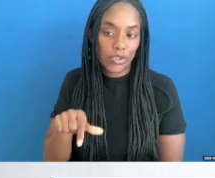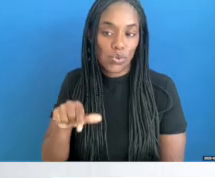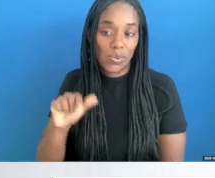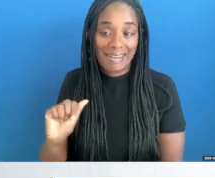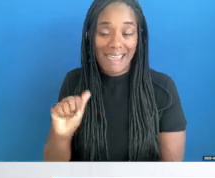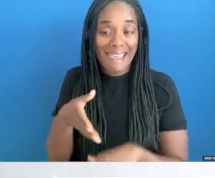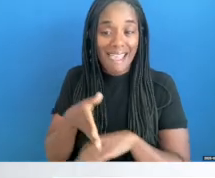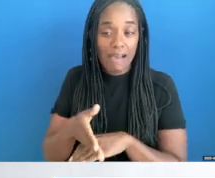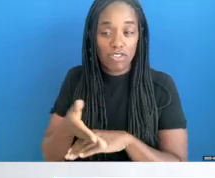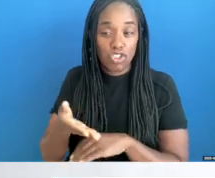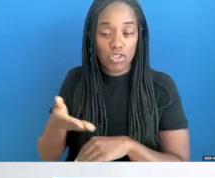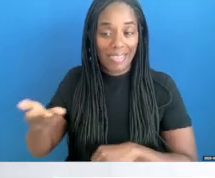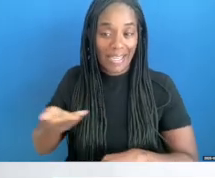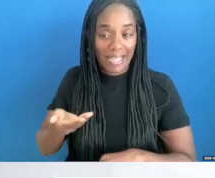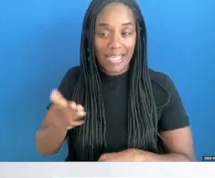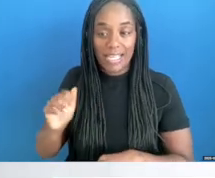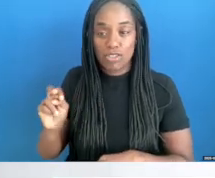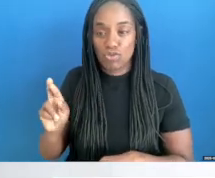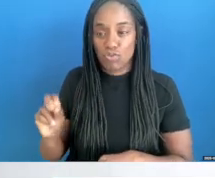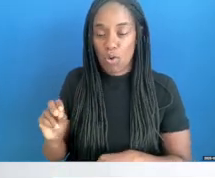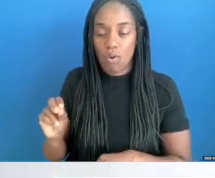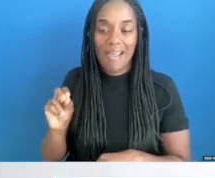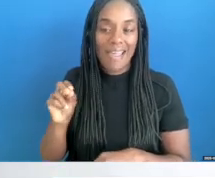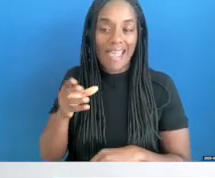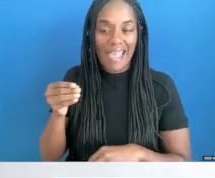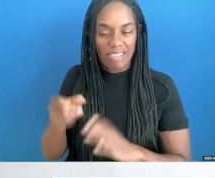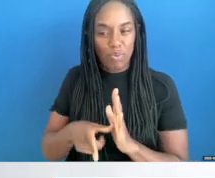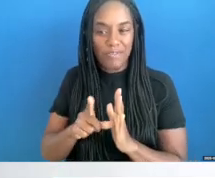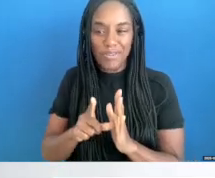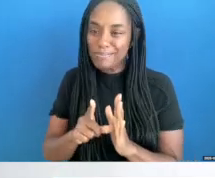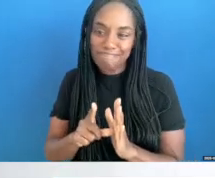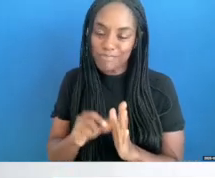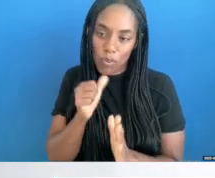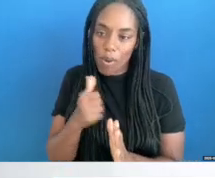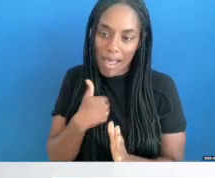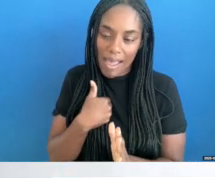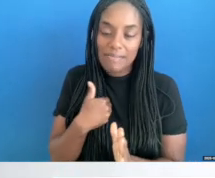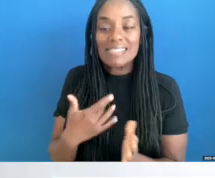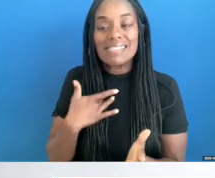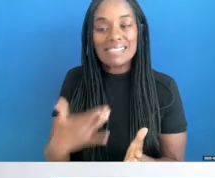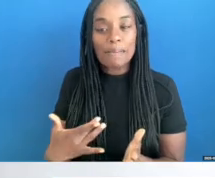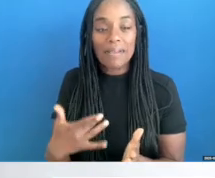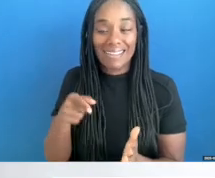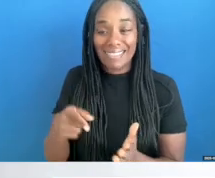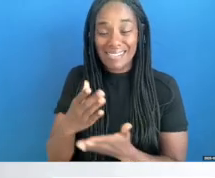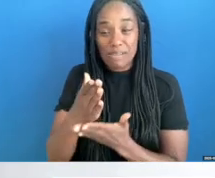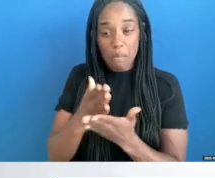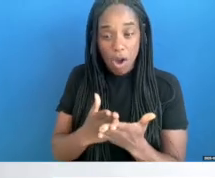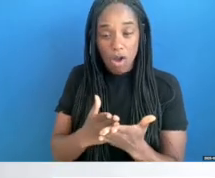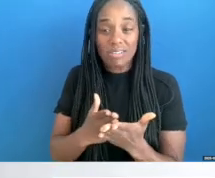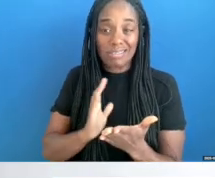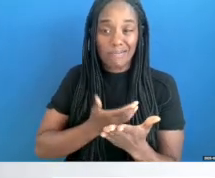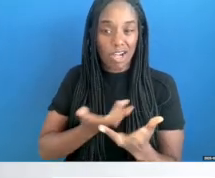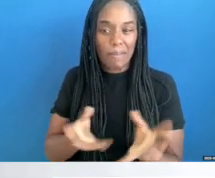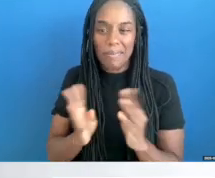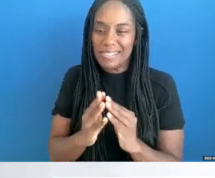the introduction and overview portion since we don't often get questions on this part of our